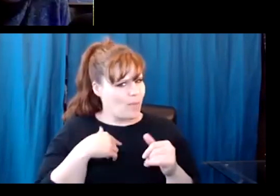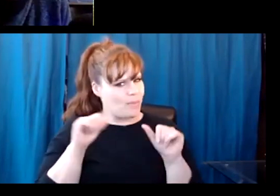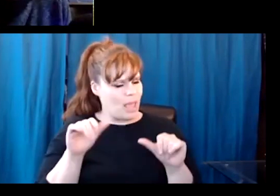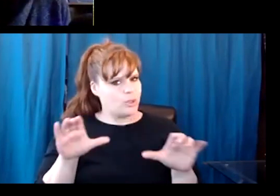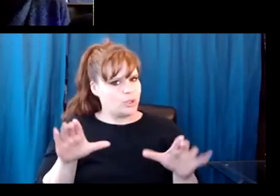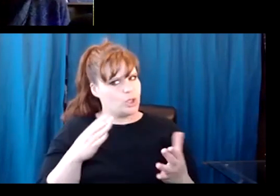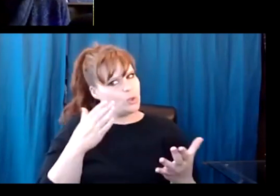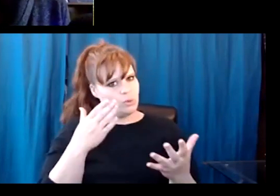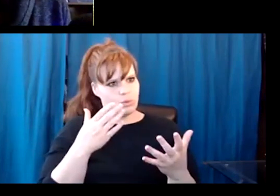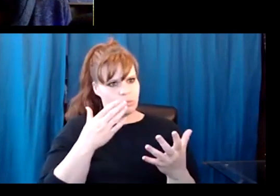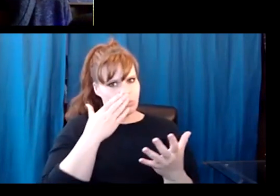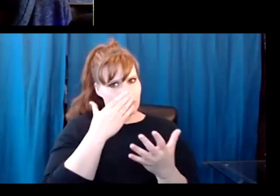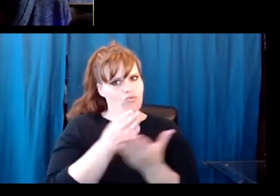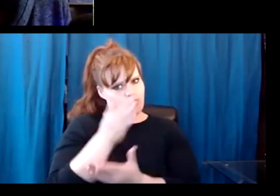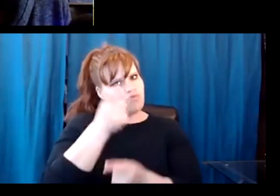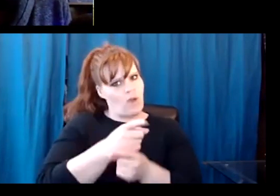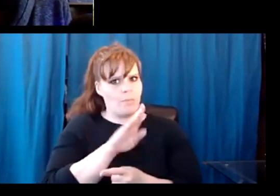justice by some of those folk.